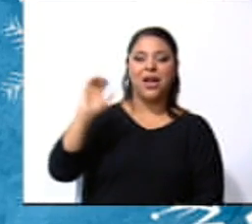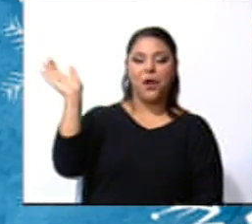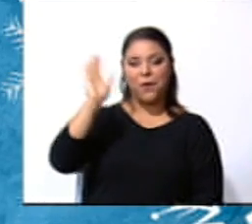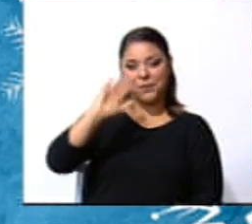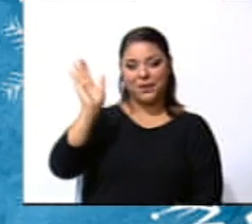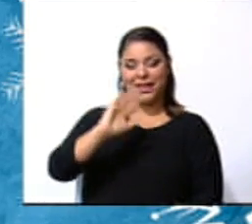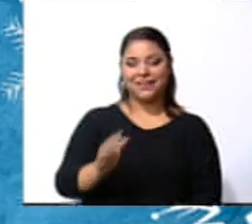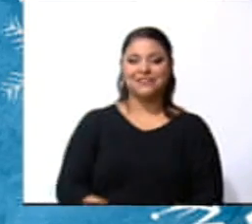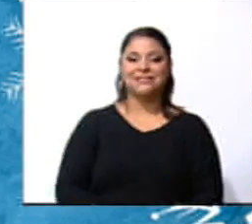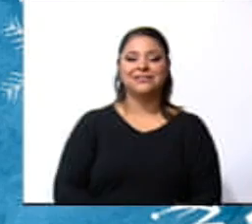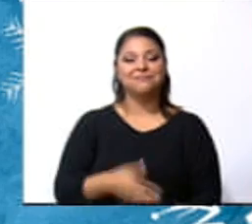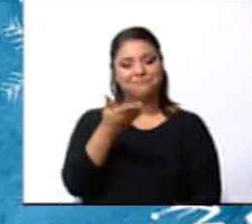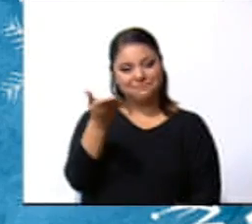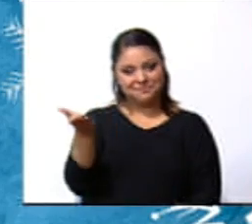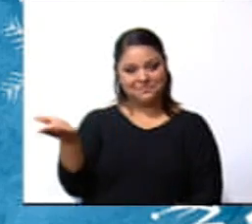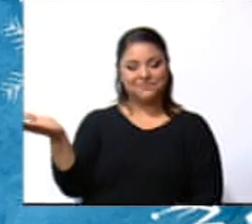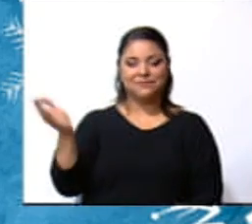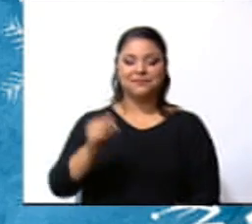Okay, so